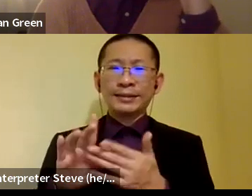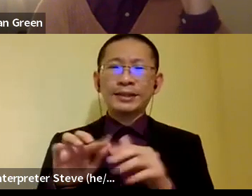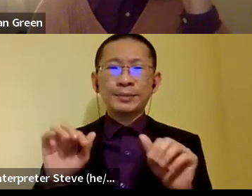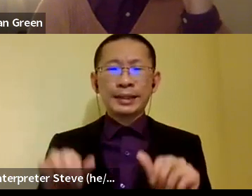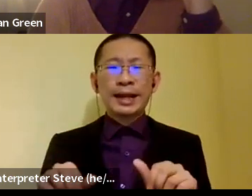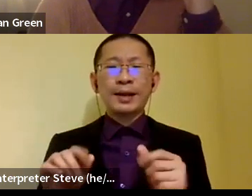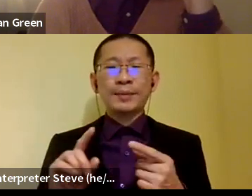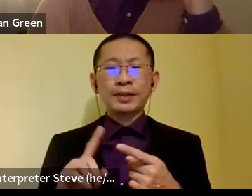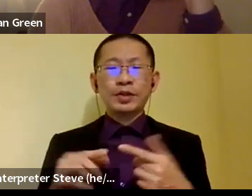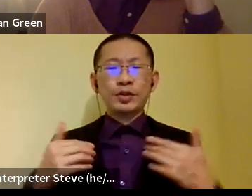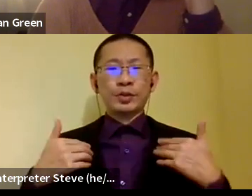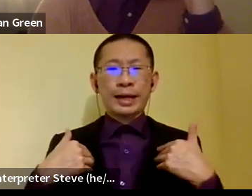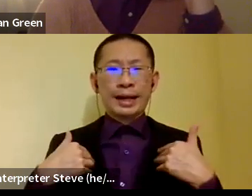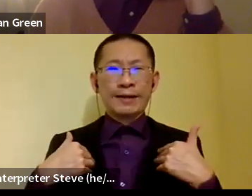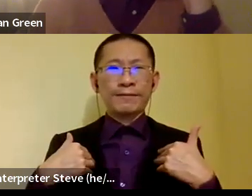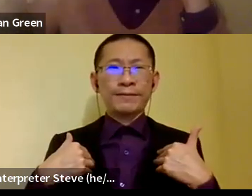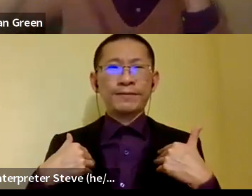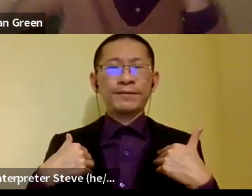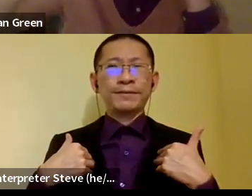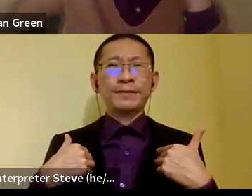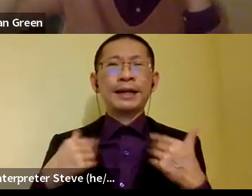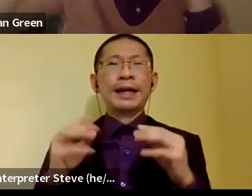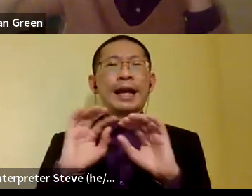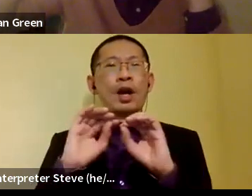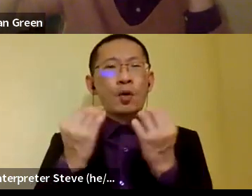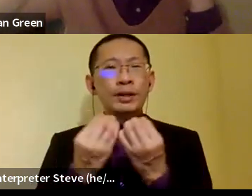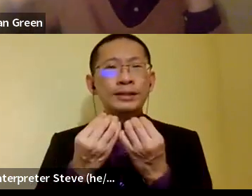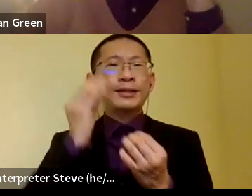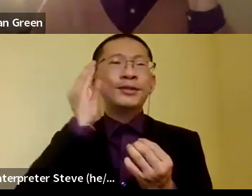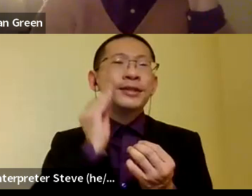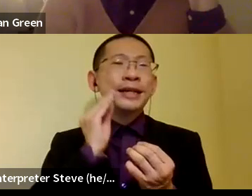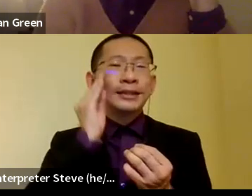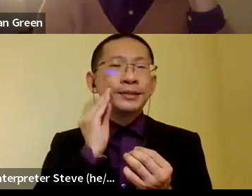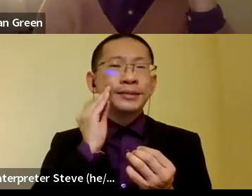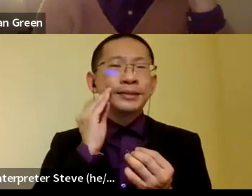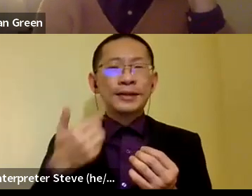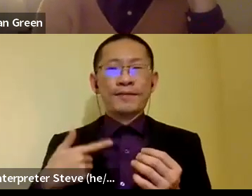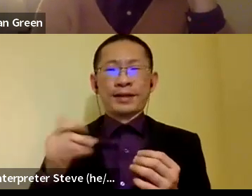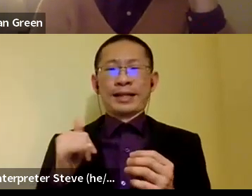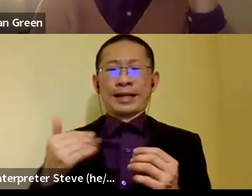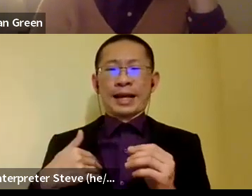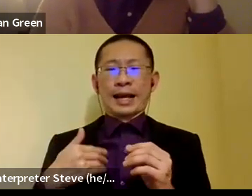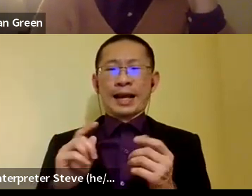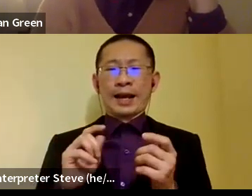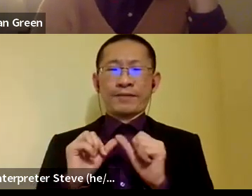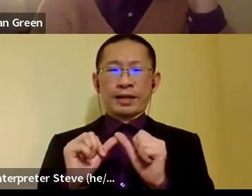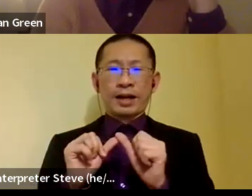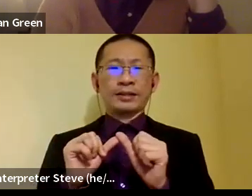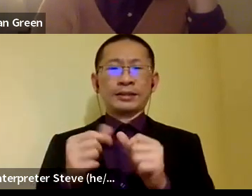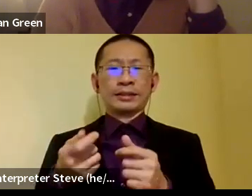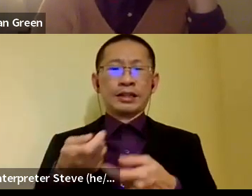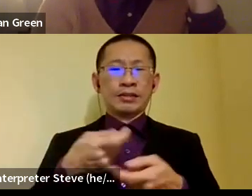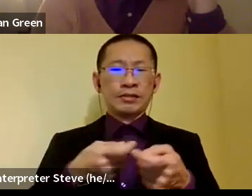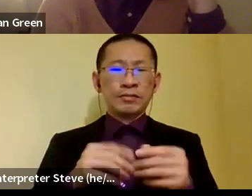to have an organizational experience where it feels like there's constant movement through. Like there's